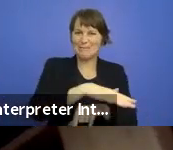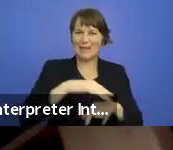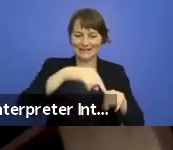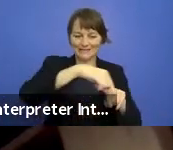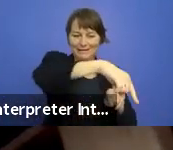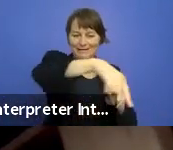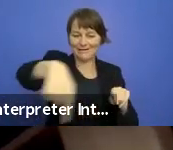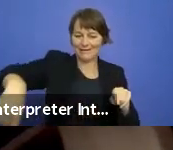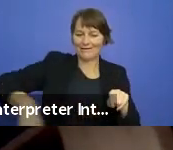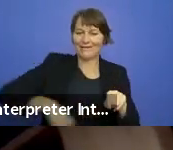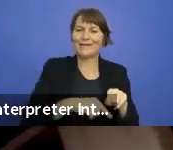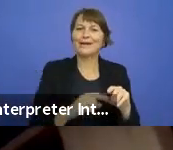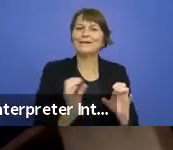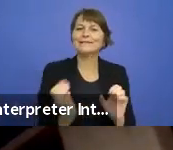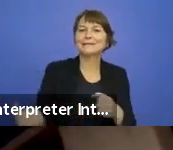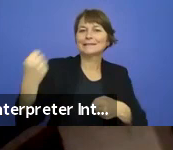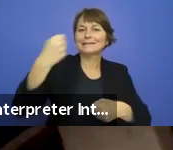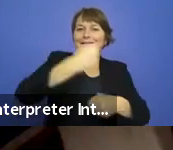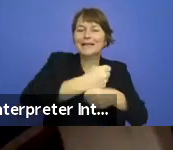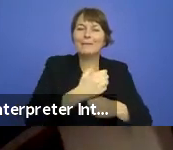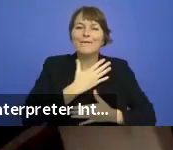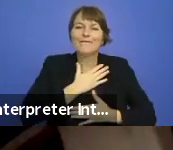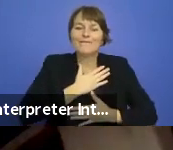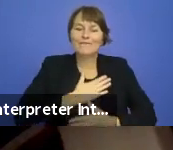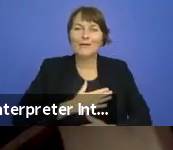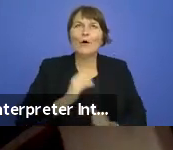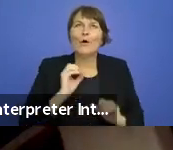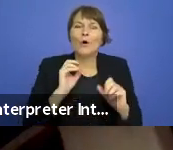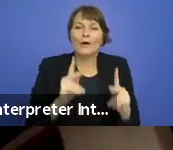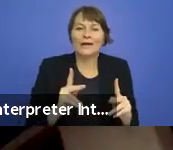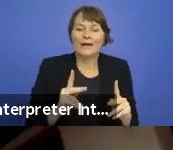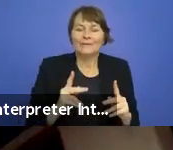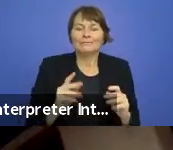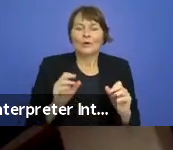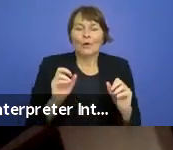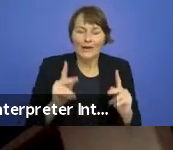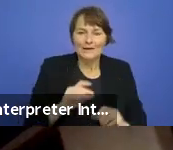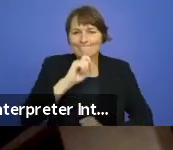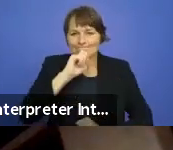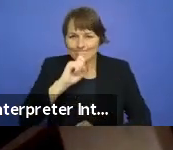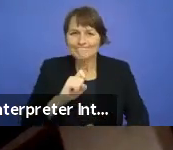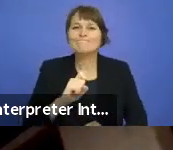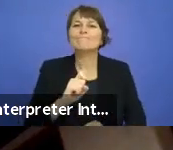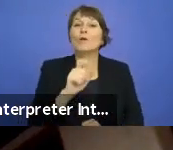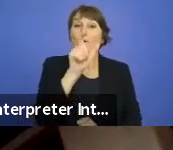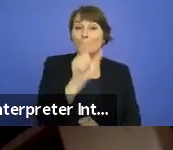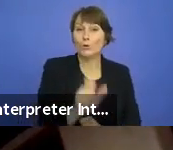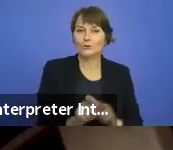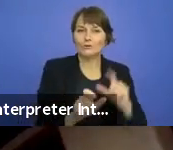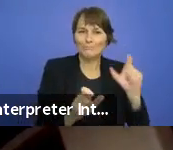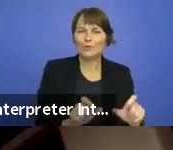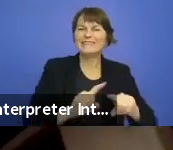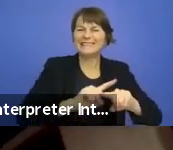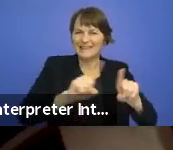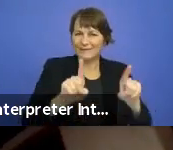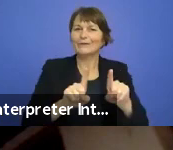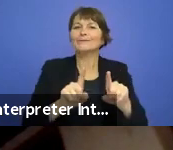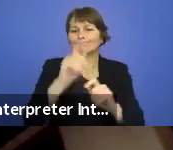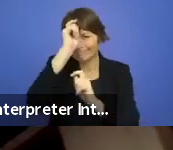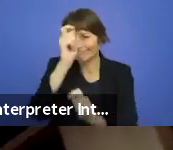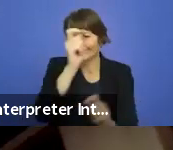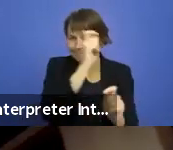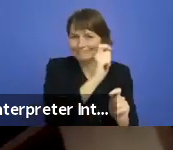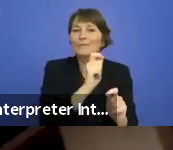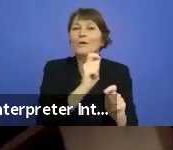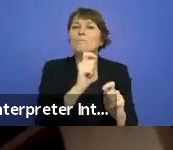to do the hard and sometimes uncomfortable work of being human as a collective. Project Yorova was